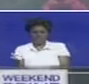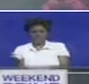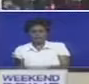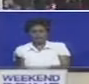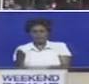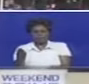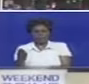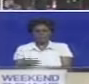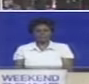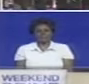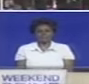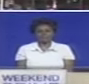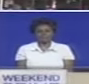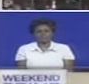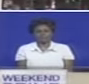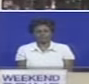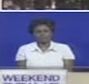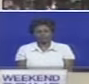nzuri.